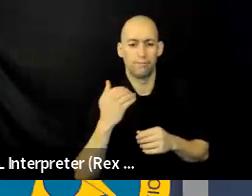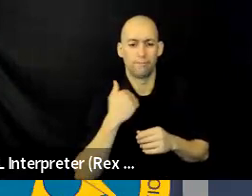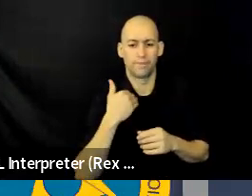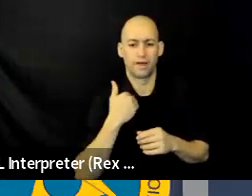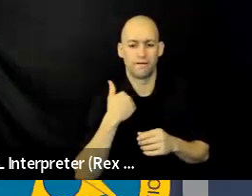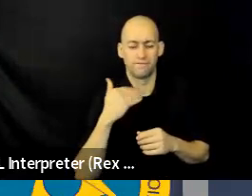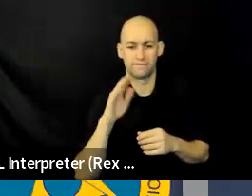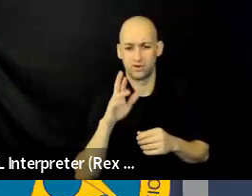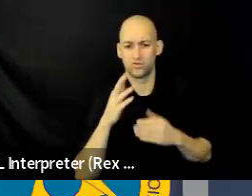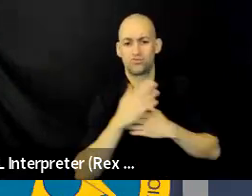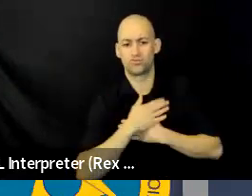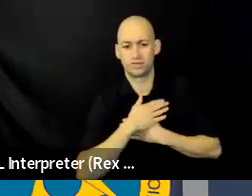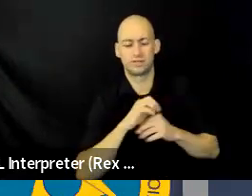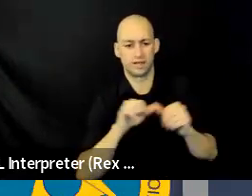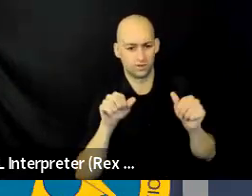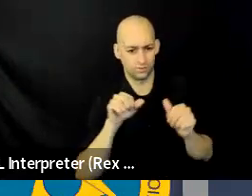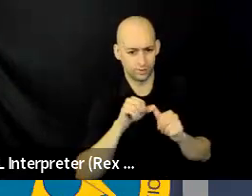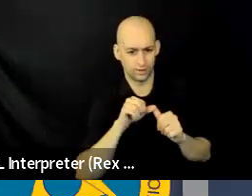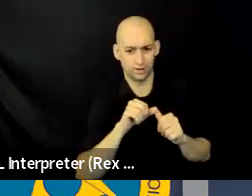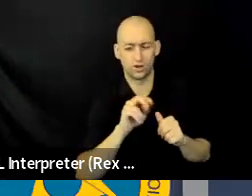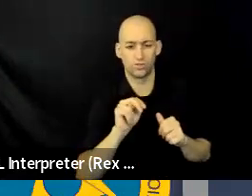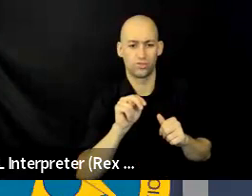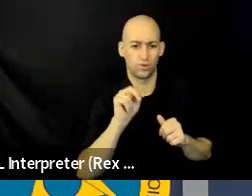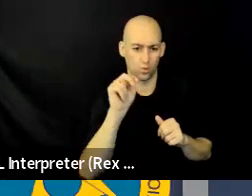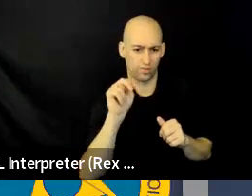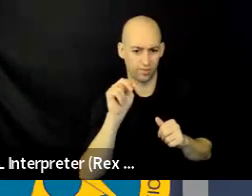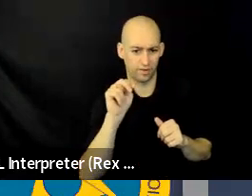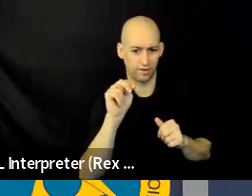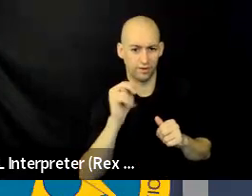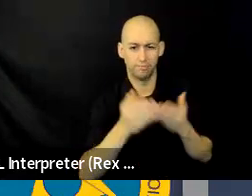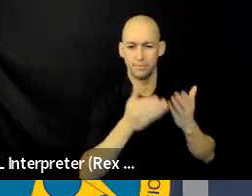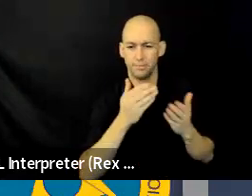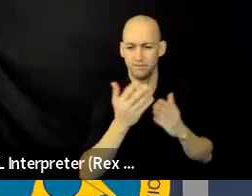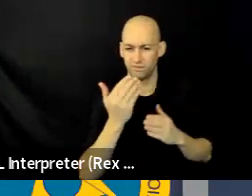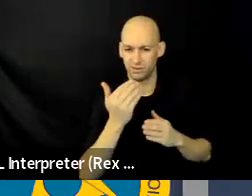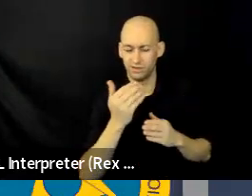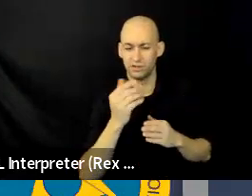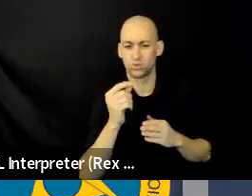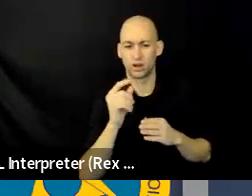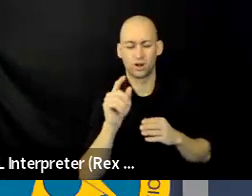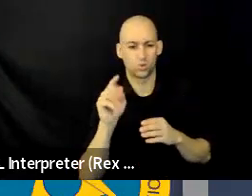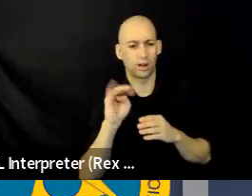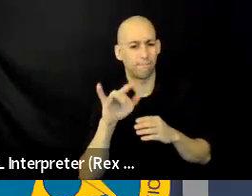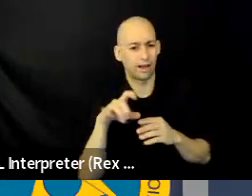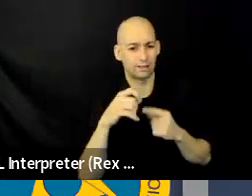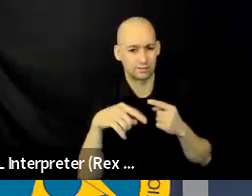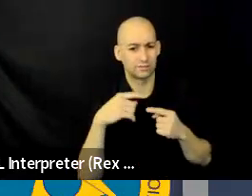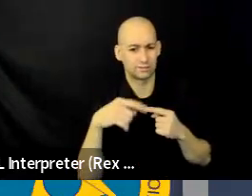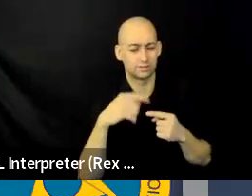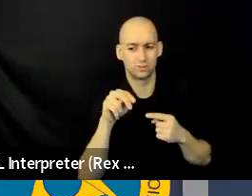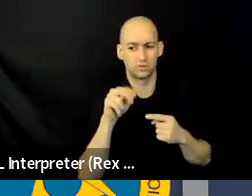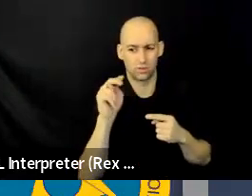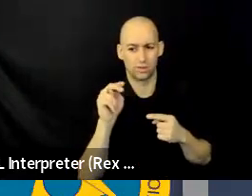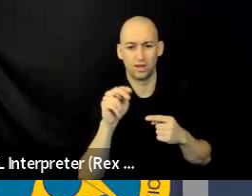have a rest area which is to the north, probably 15 to 20 miles north of this location. Rest